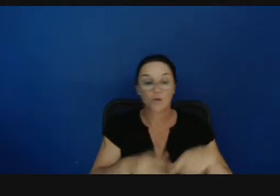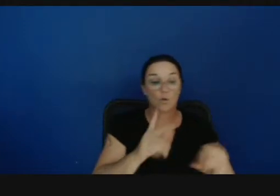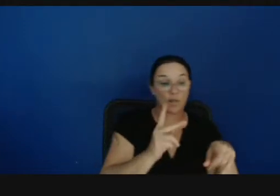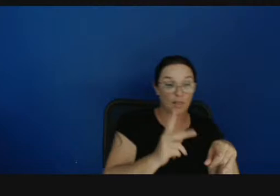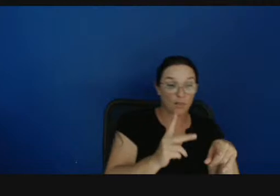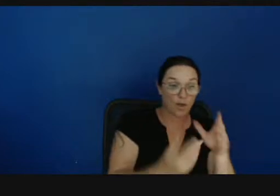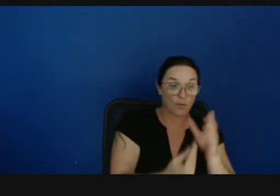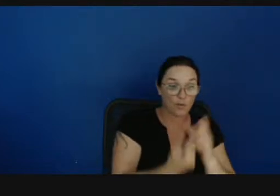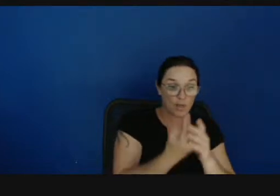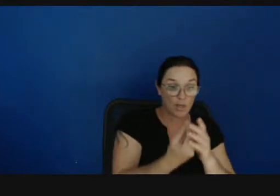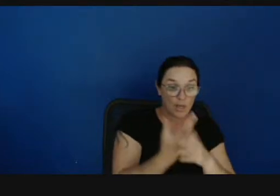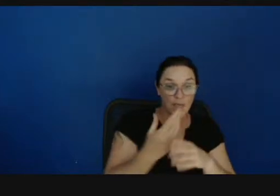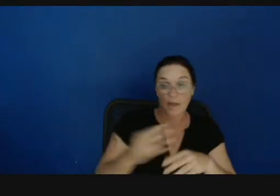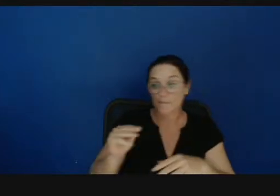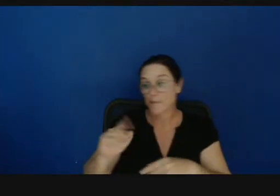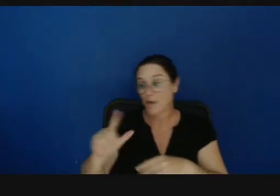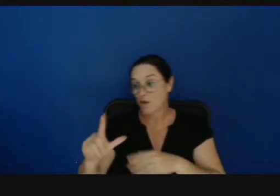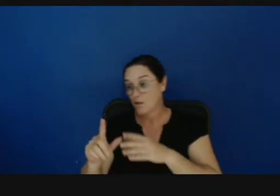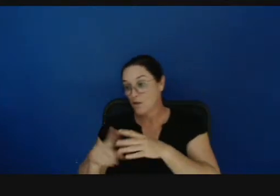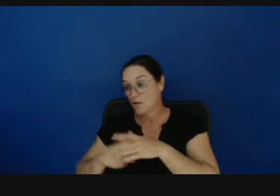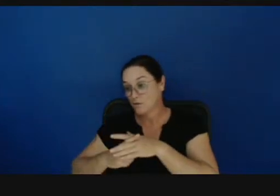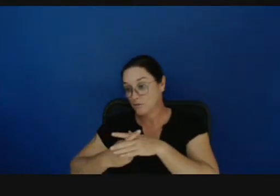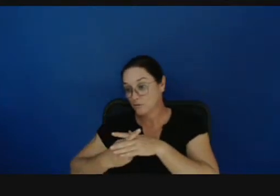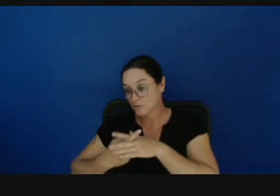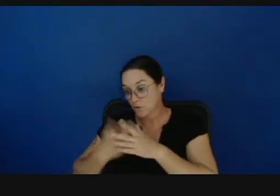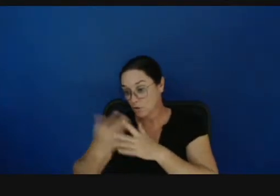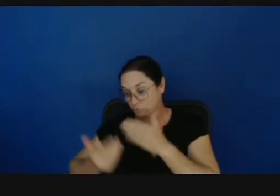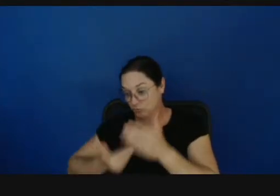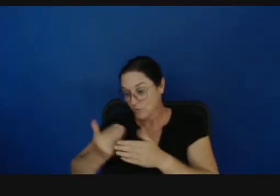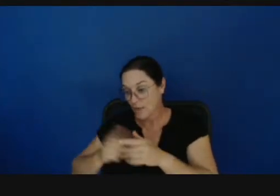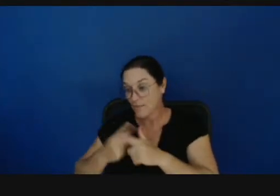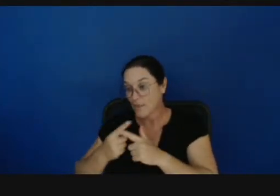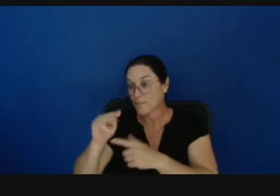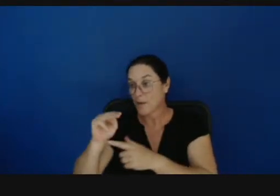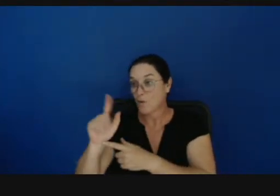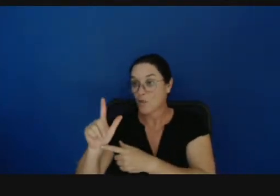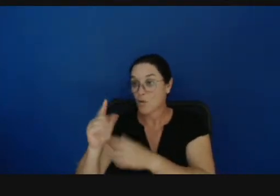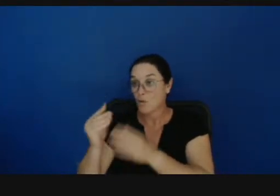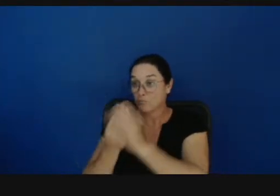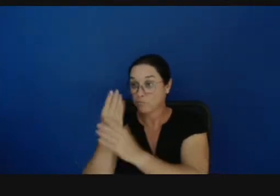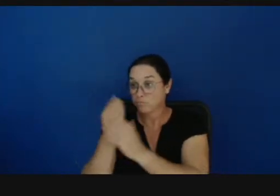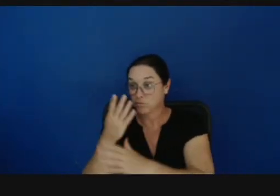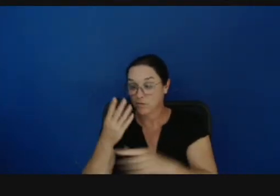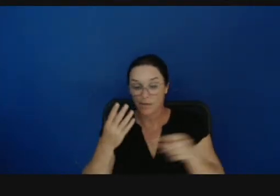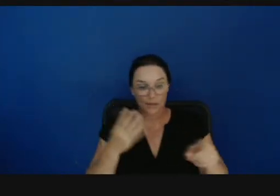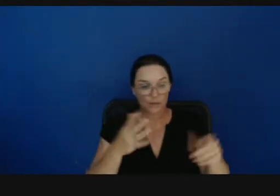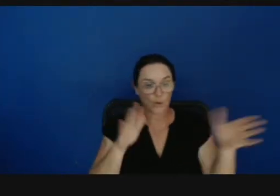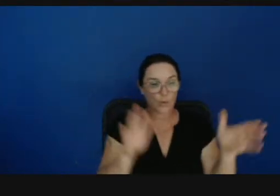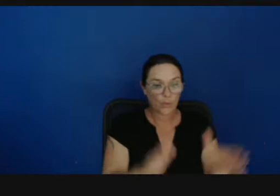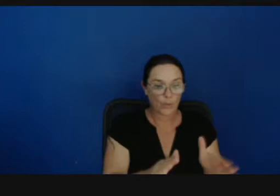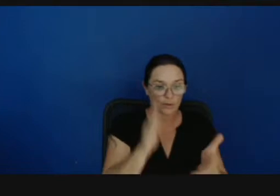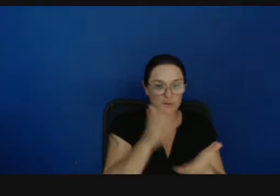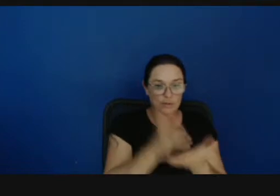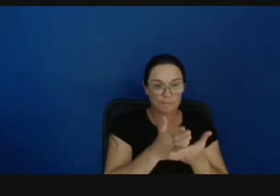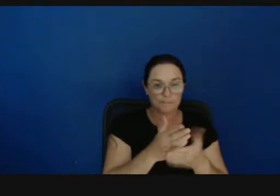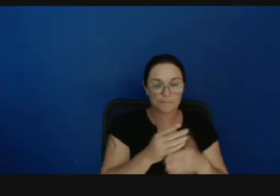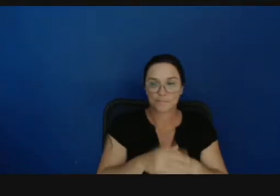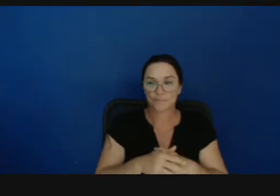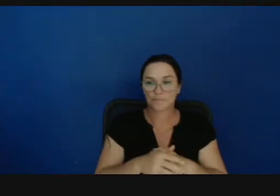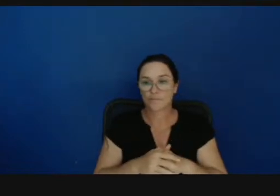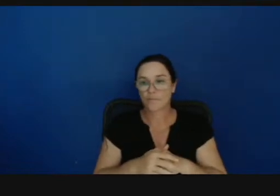erupting, Mauna Loa's eruption caused Kilauea to stop erupting because it was taking away, it was changing the pressure field. And it was so start easy again a to month connect.